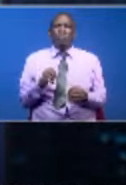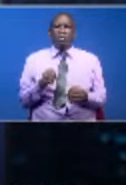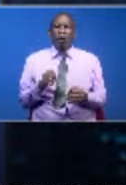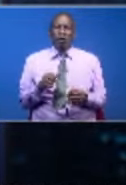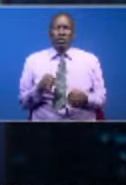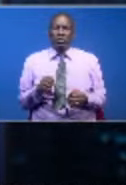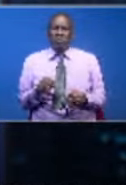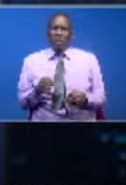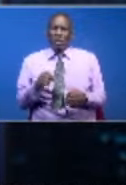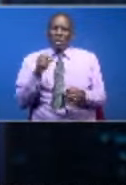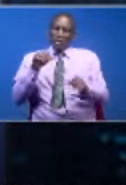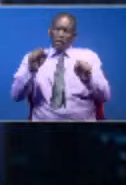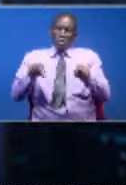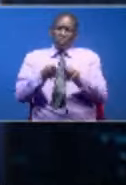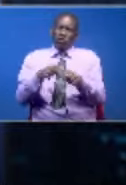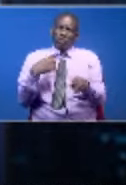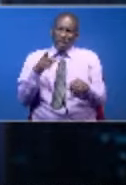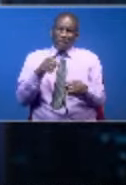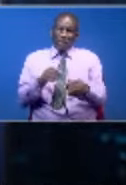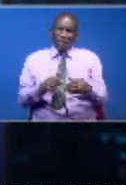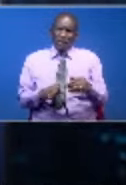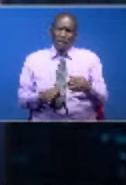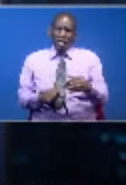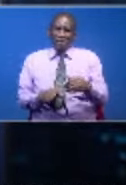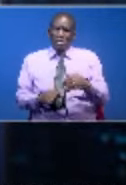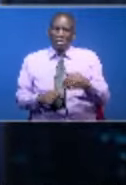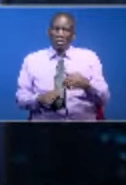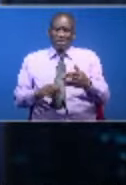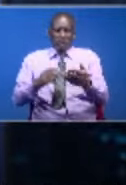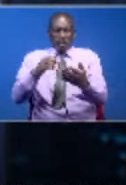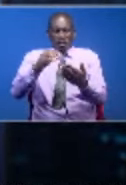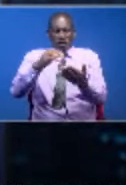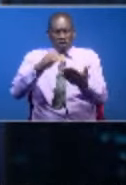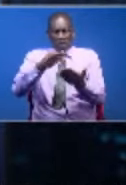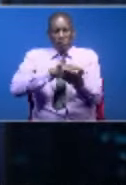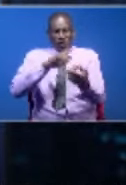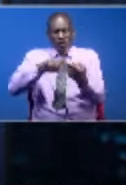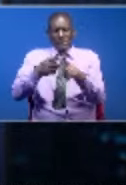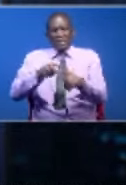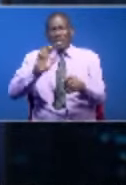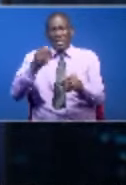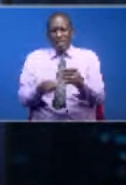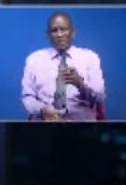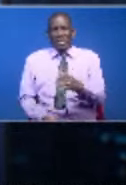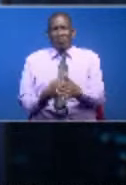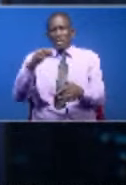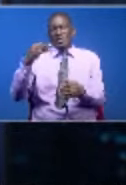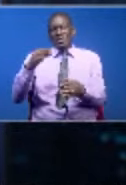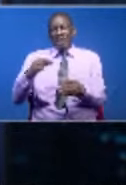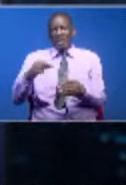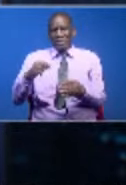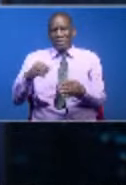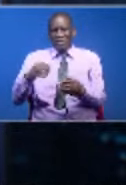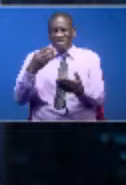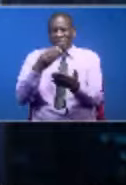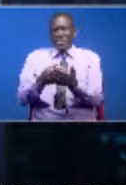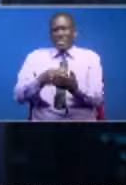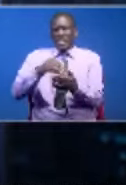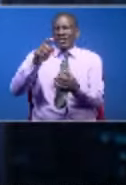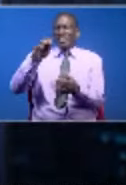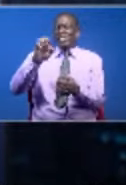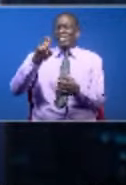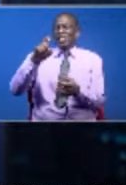And I should also say that it complementary to the reporting standards that Kenya is also developing its green finance taxonomy, which also provides